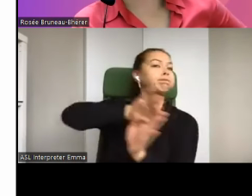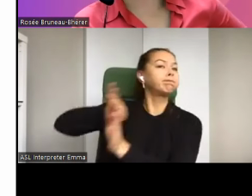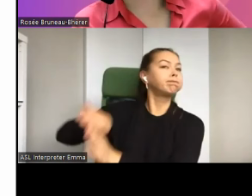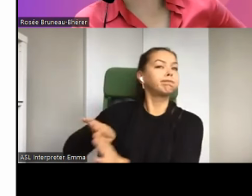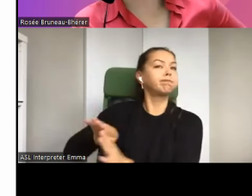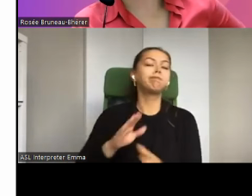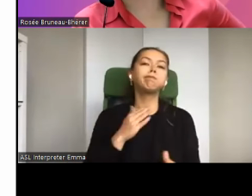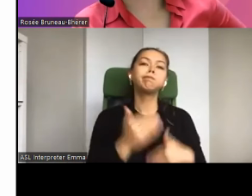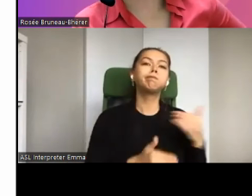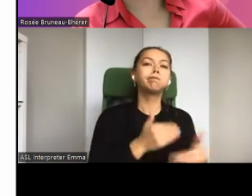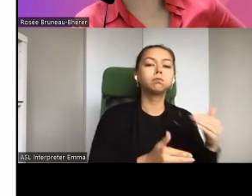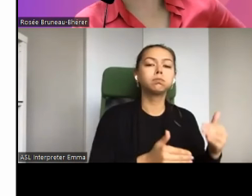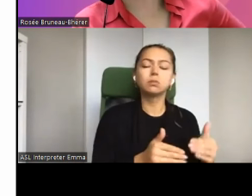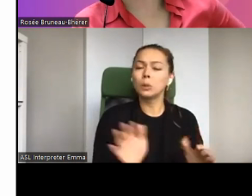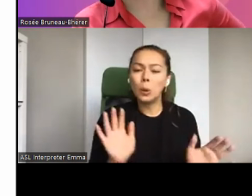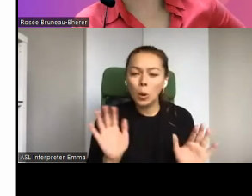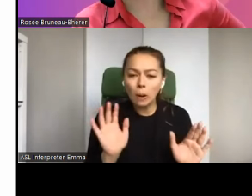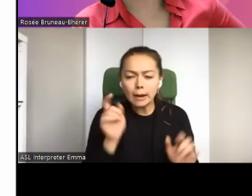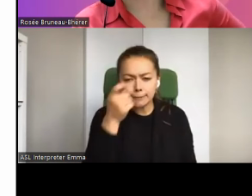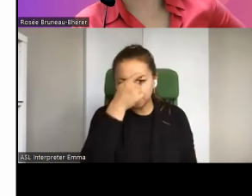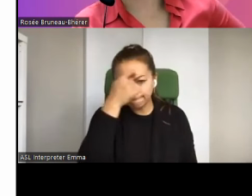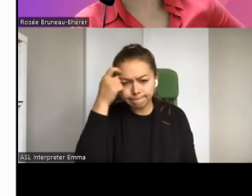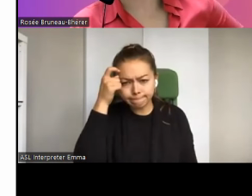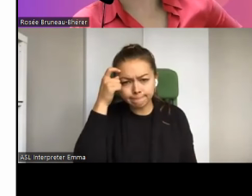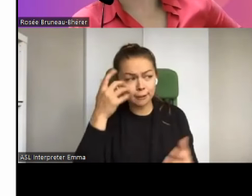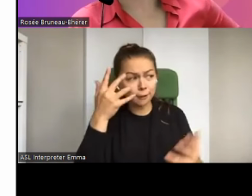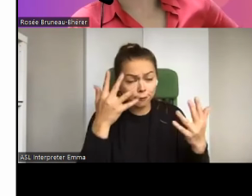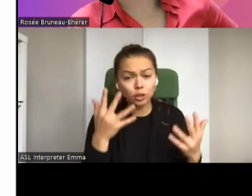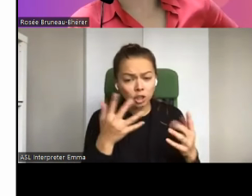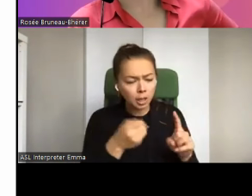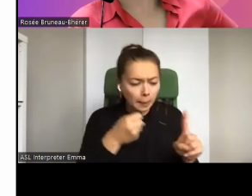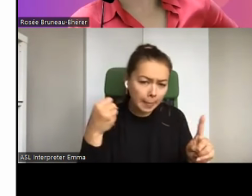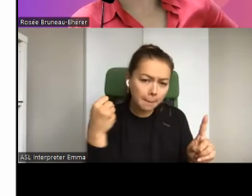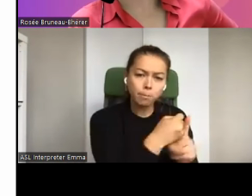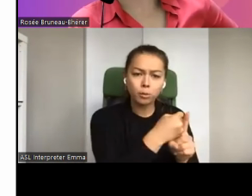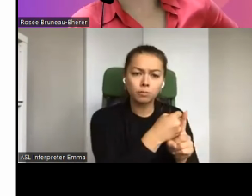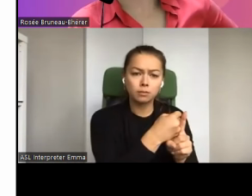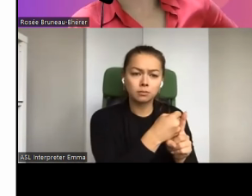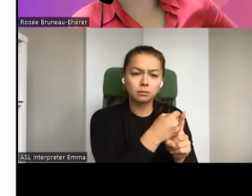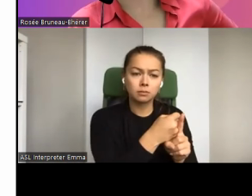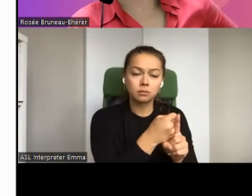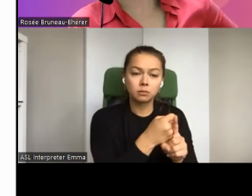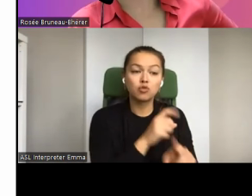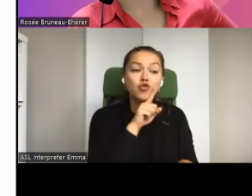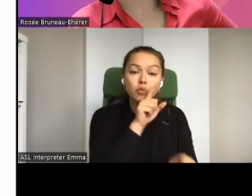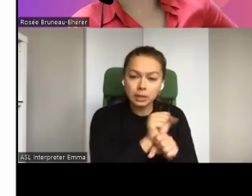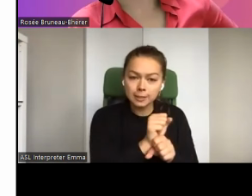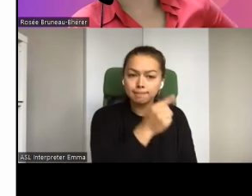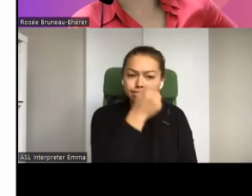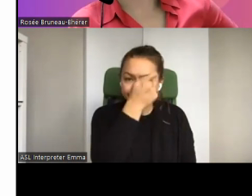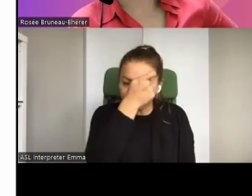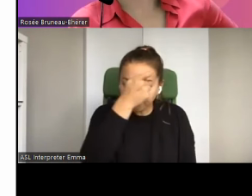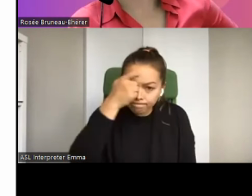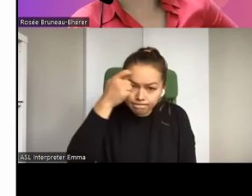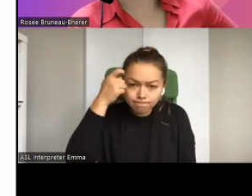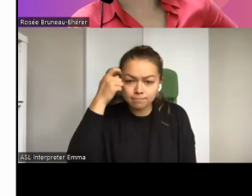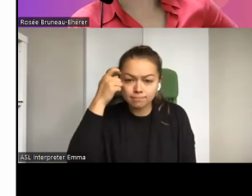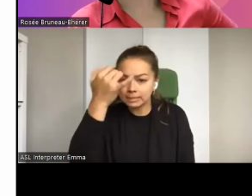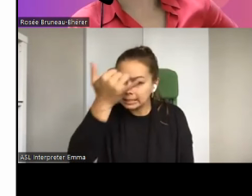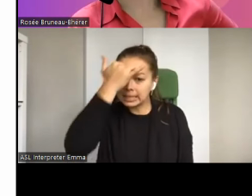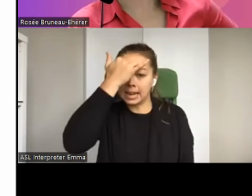violence leaves its imprint on the child and youth. And of course, when you when you become an adult, you have